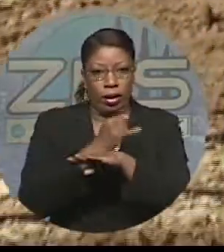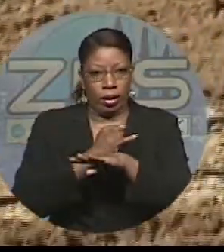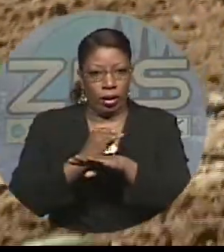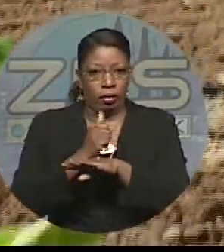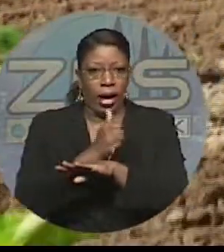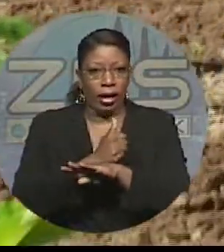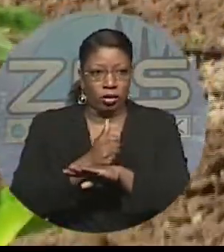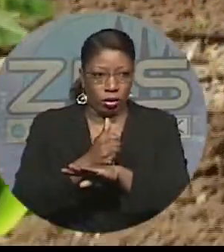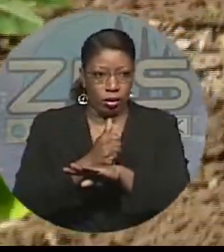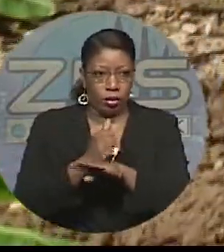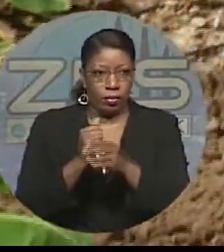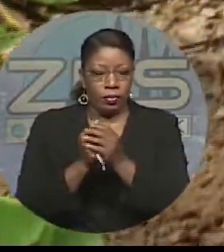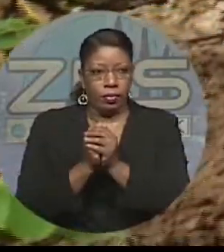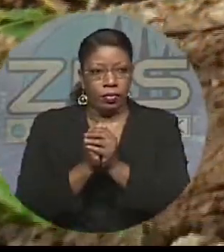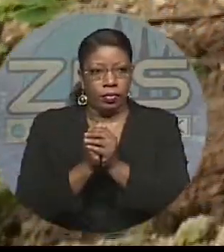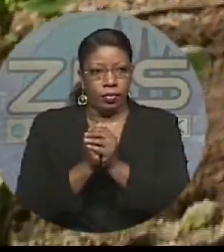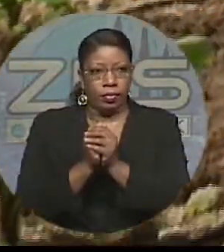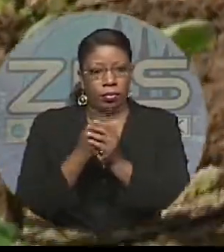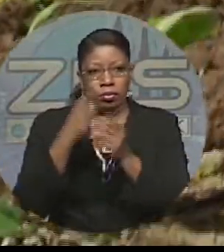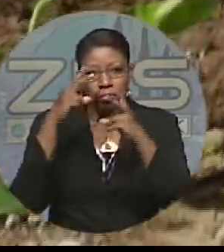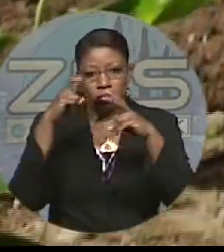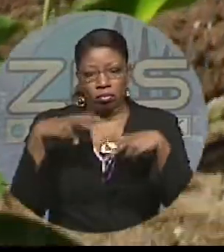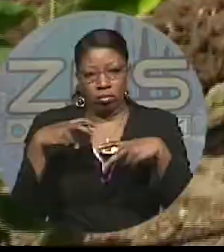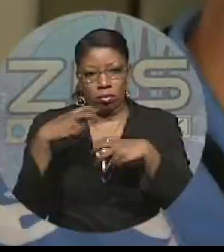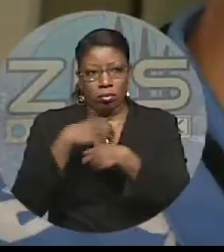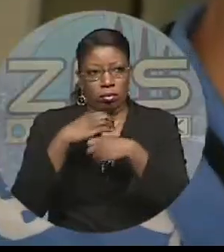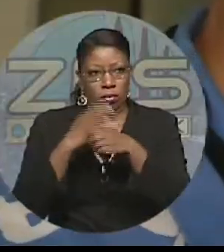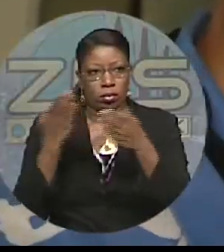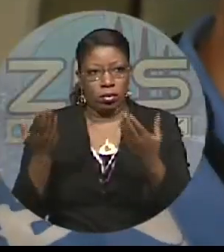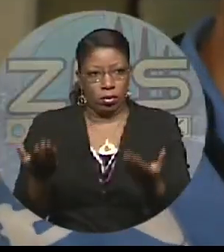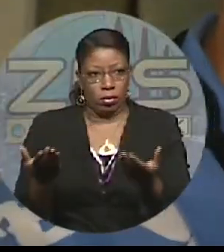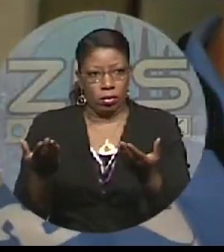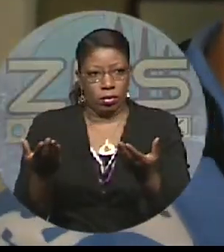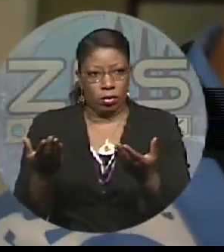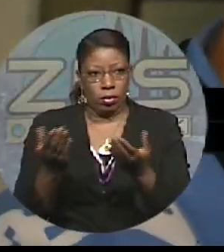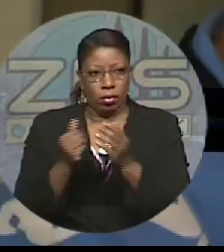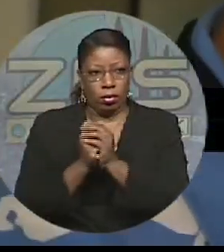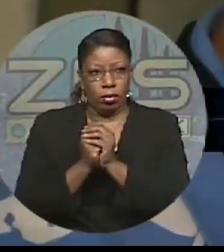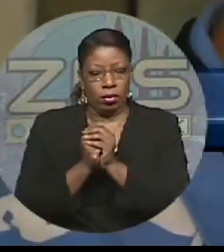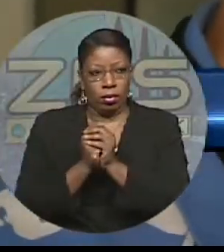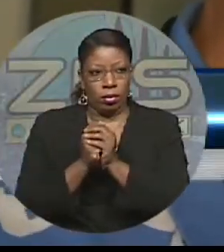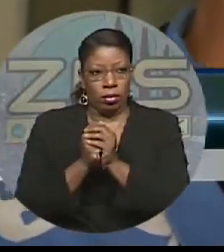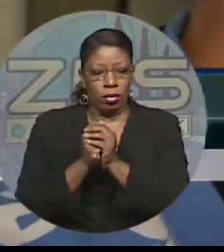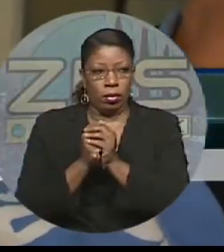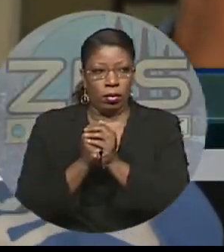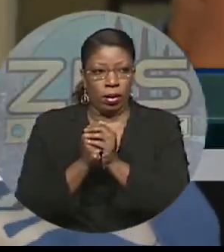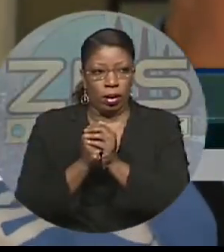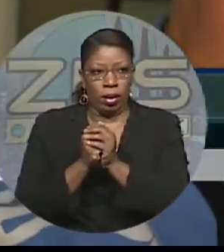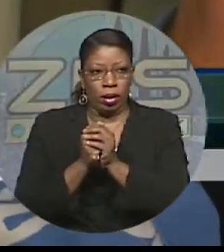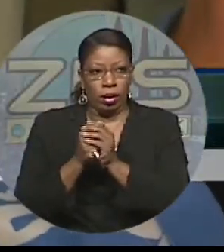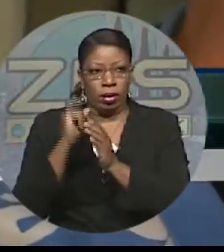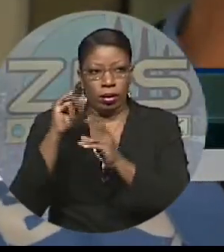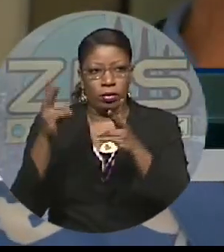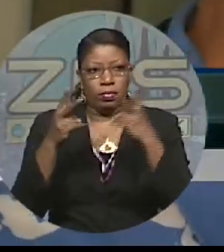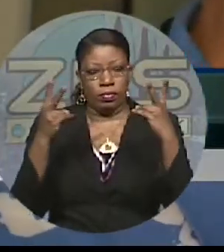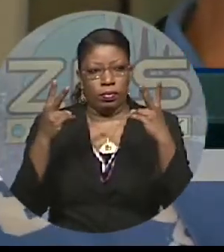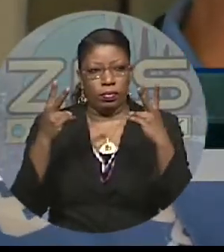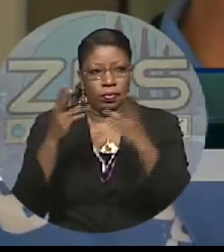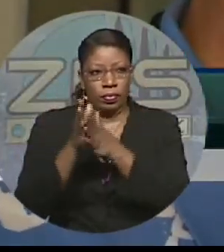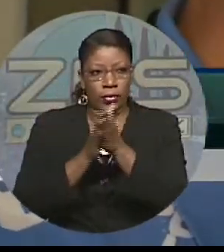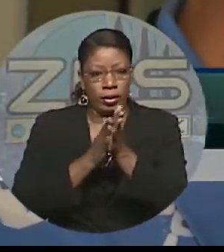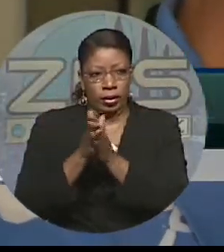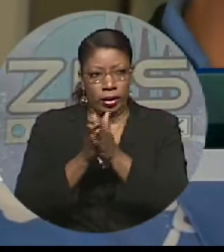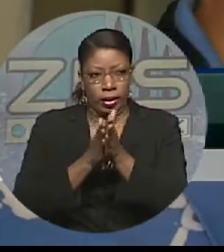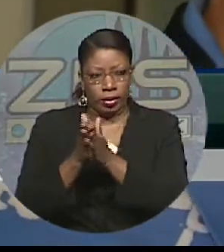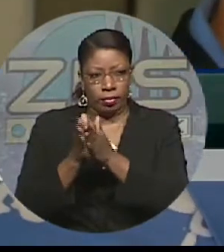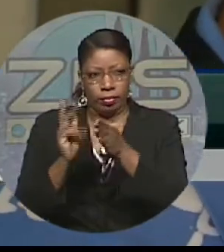is something they welcome. The research facility they're creating here, the BAMSI, is very exciting from everything